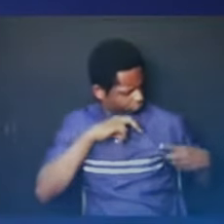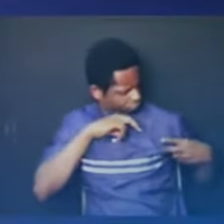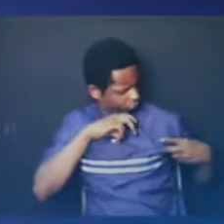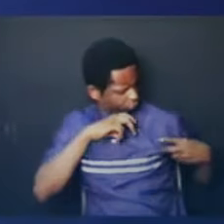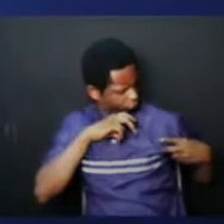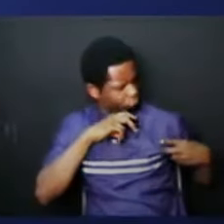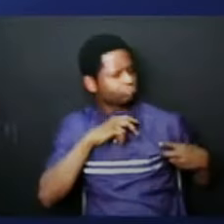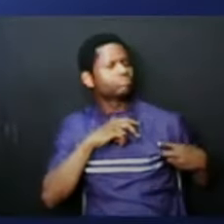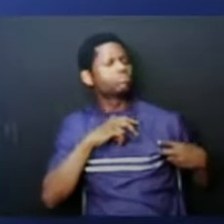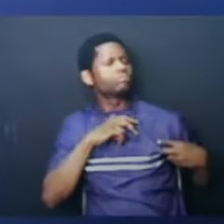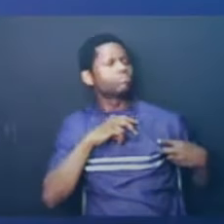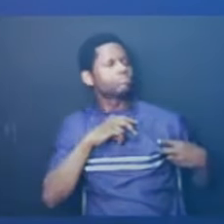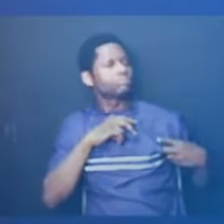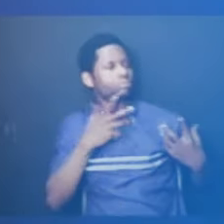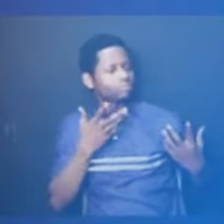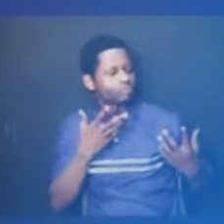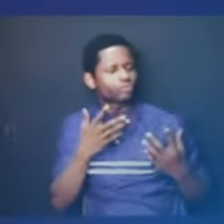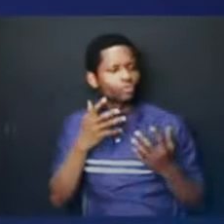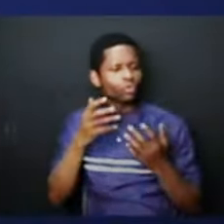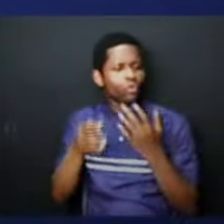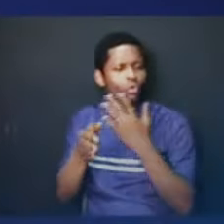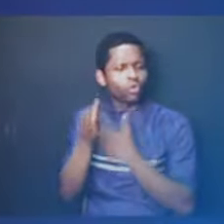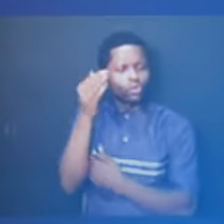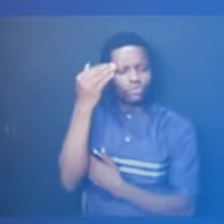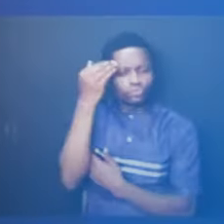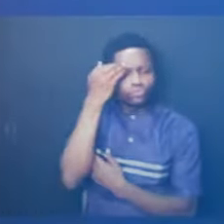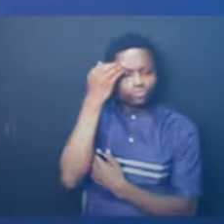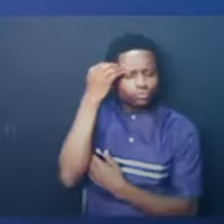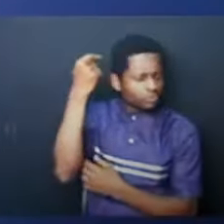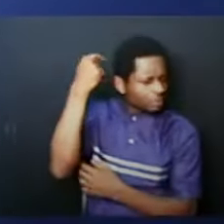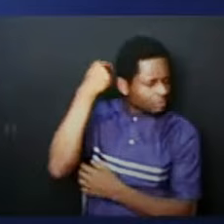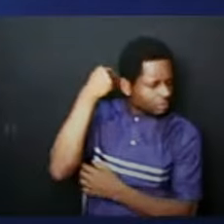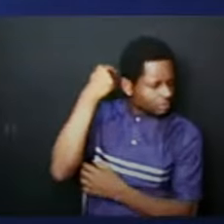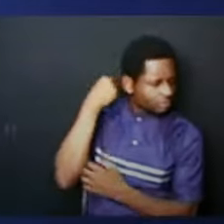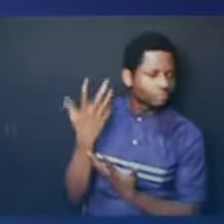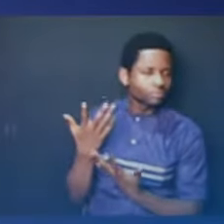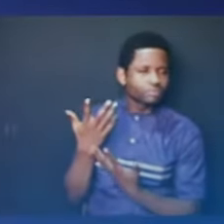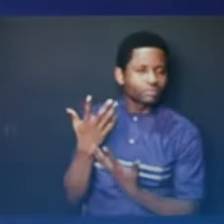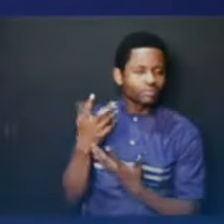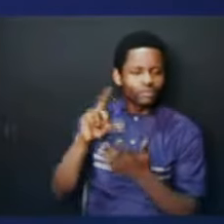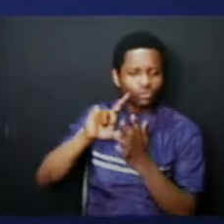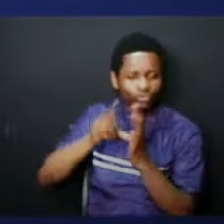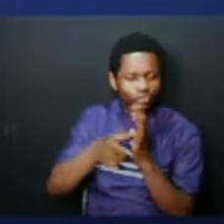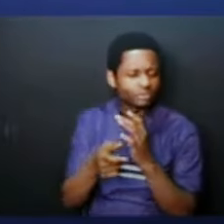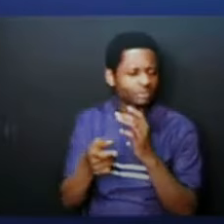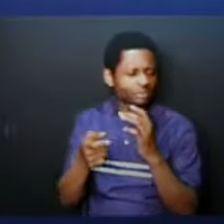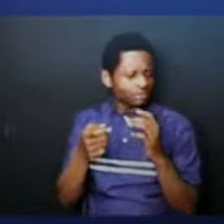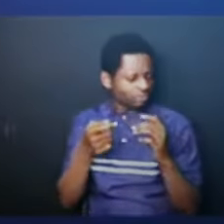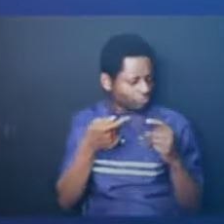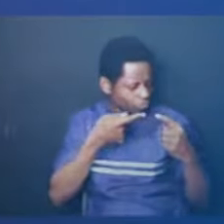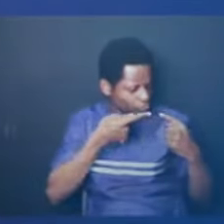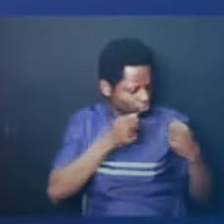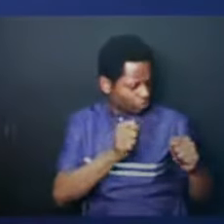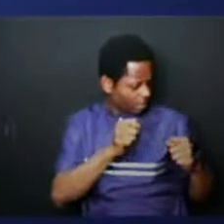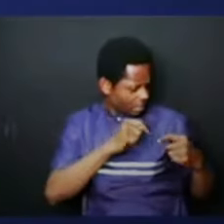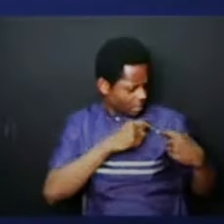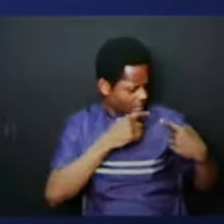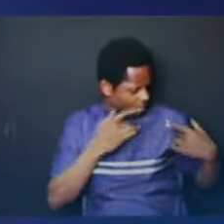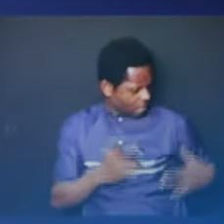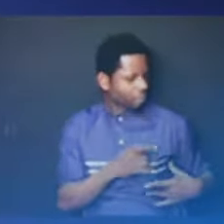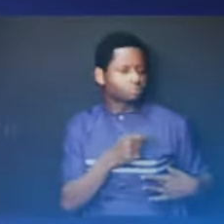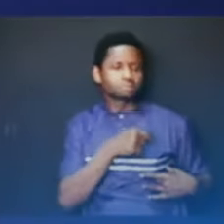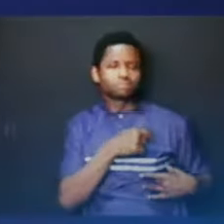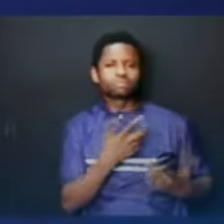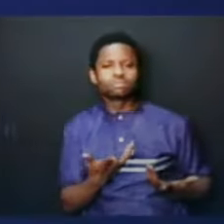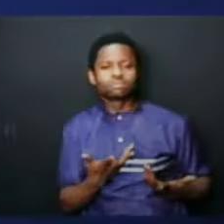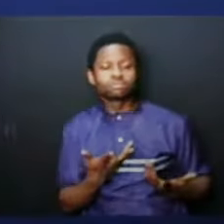weighs deeds. He reads motives. He tests hearts. It doesn't matter how